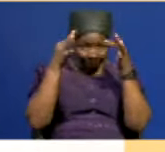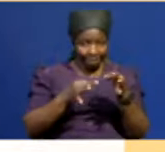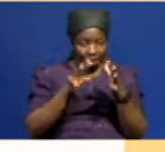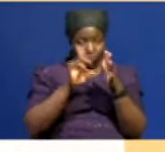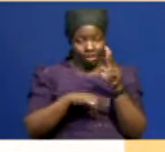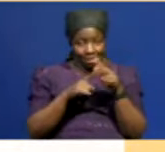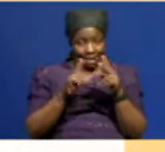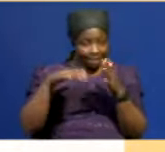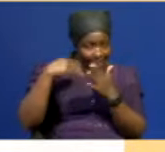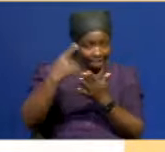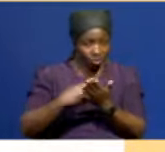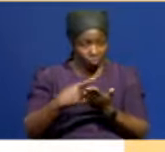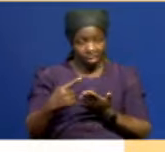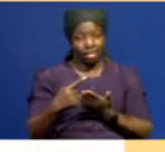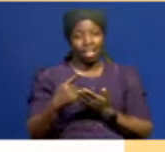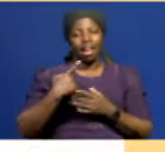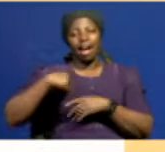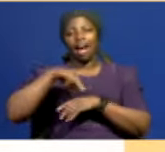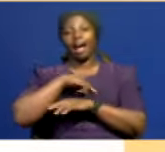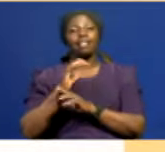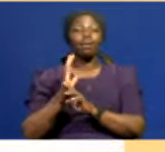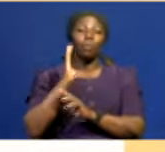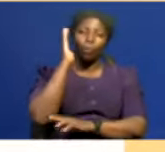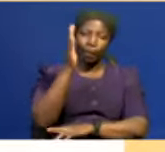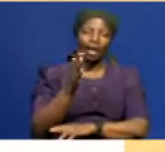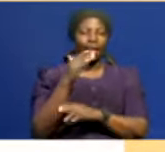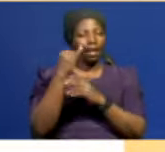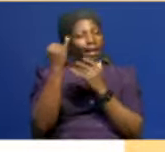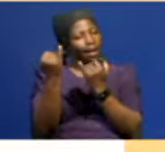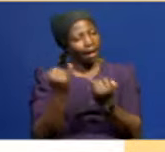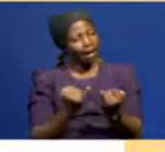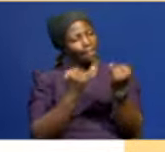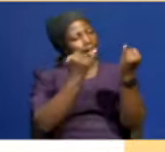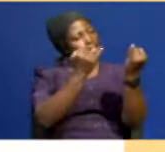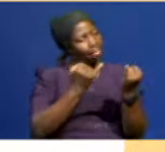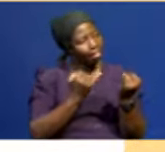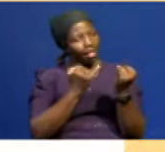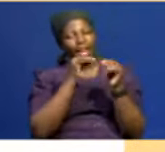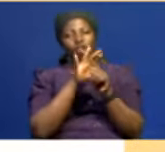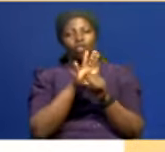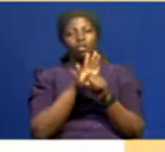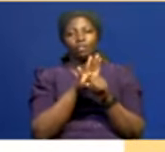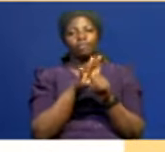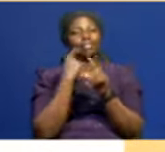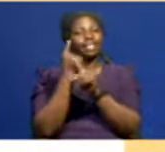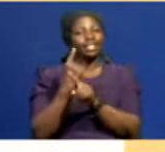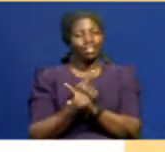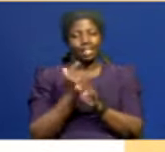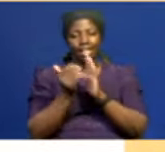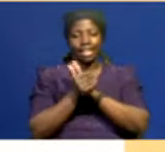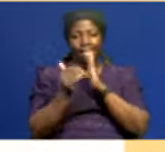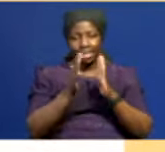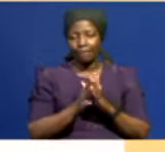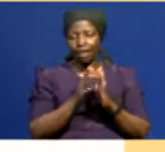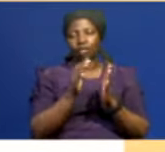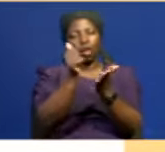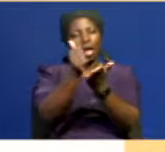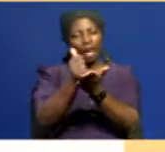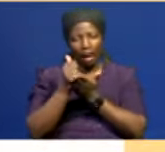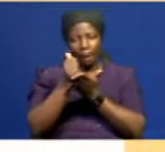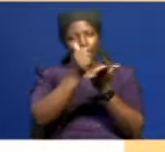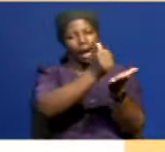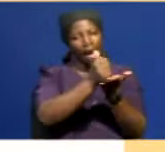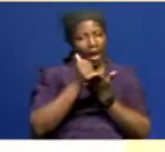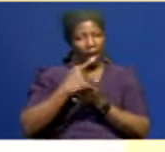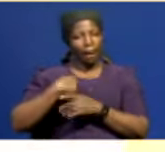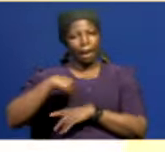beginning next week, we shall be inviting a number of experts to help us to crack